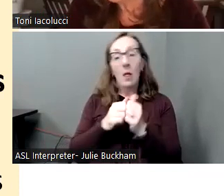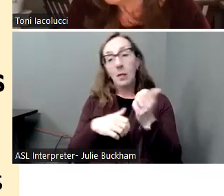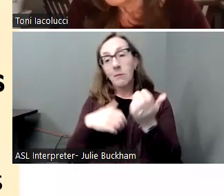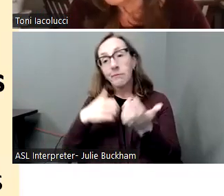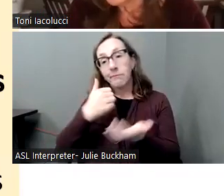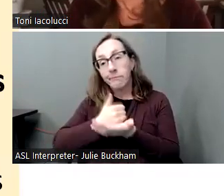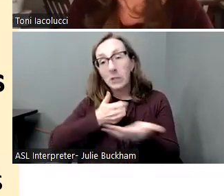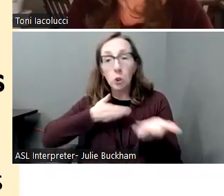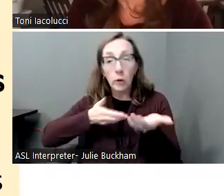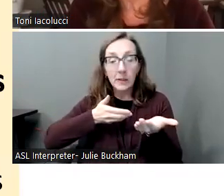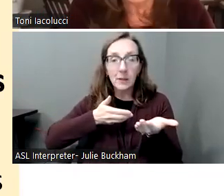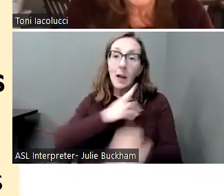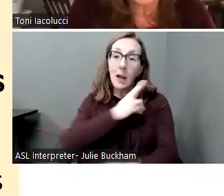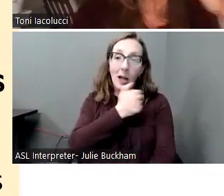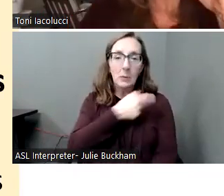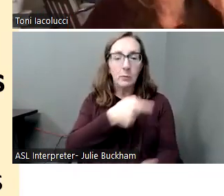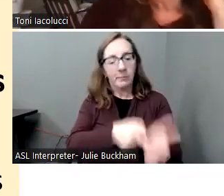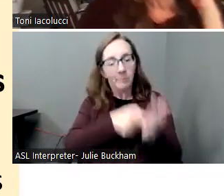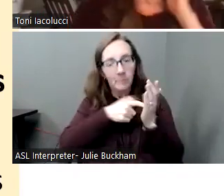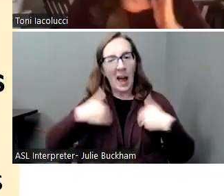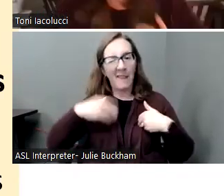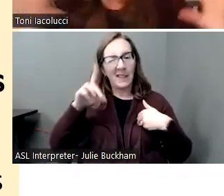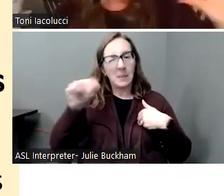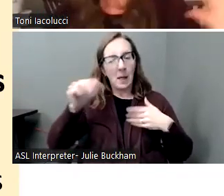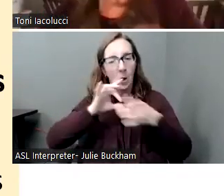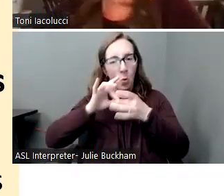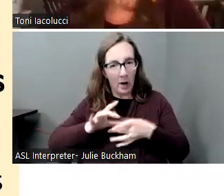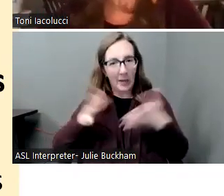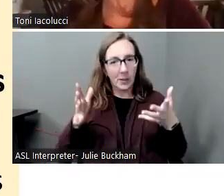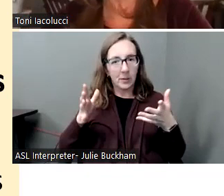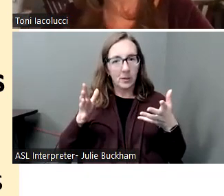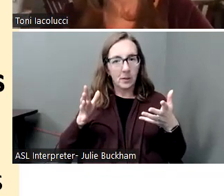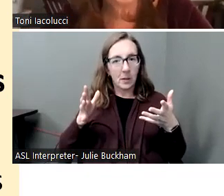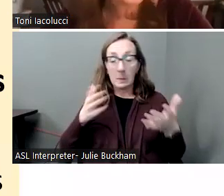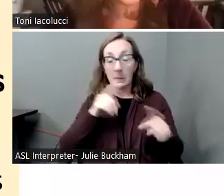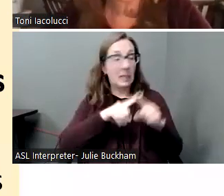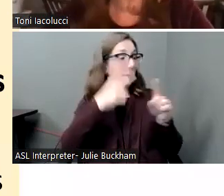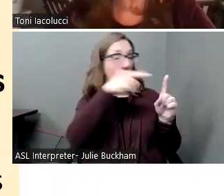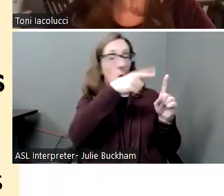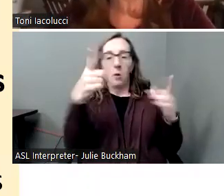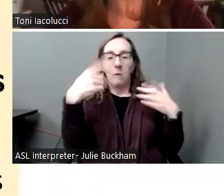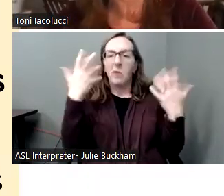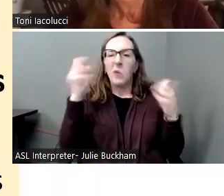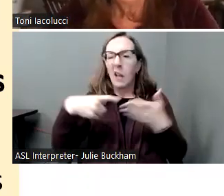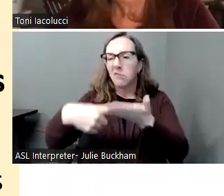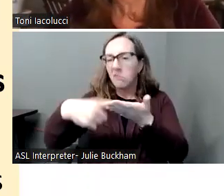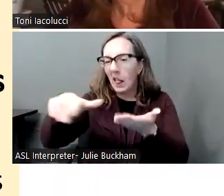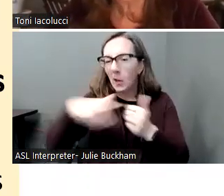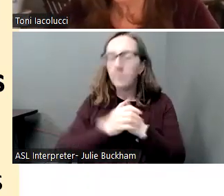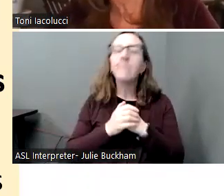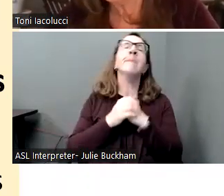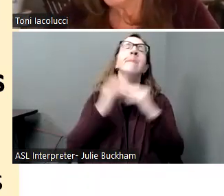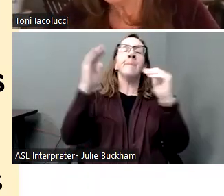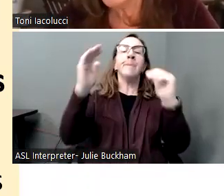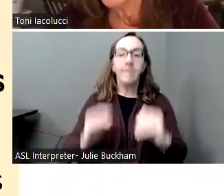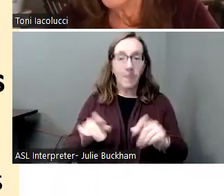are mandated to have disability coordinators, but that may be different for you, but we can talk about that in the future.